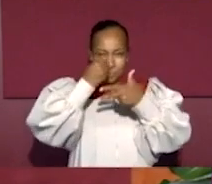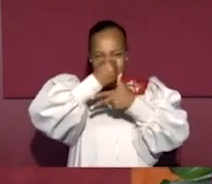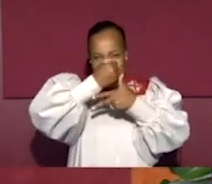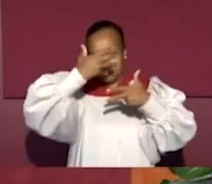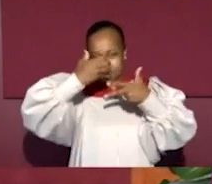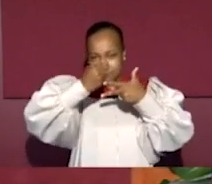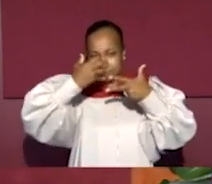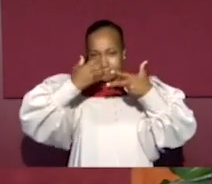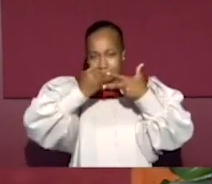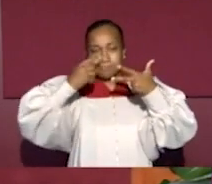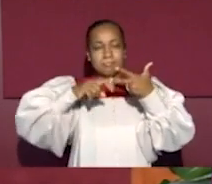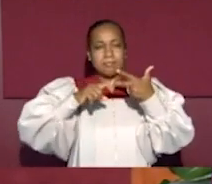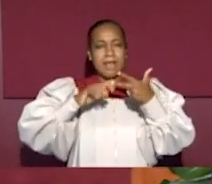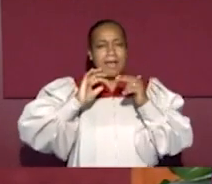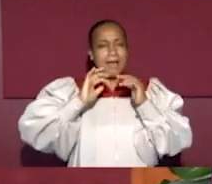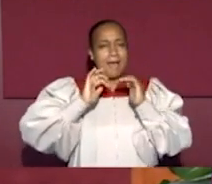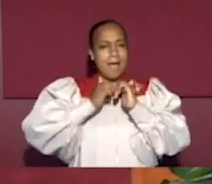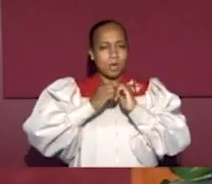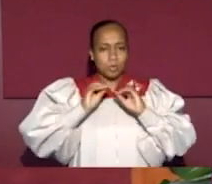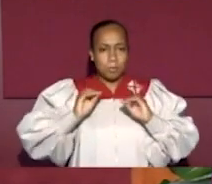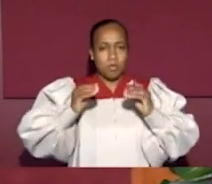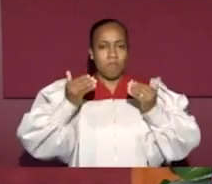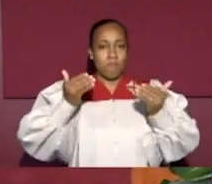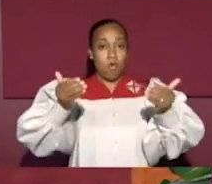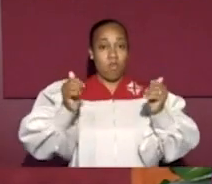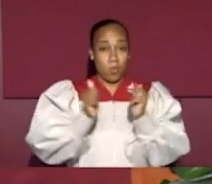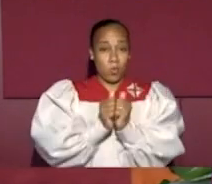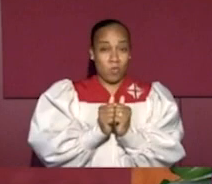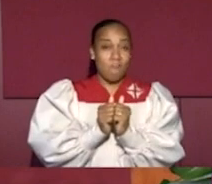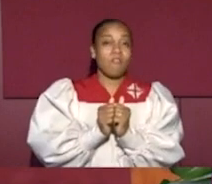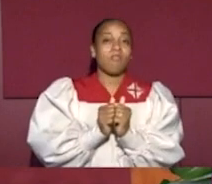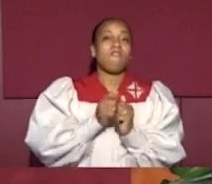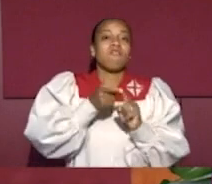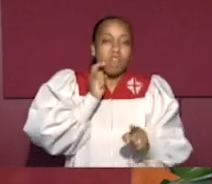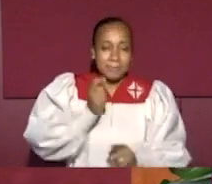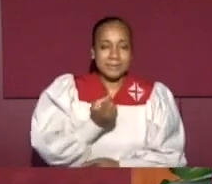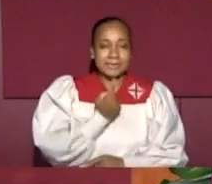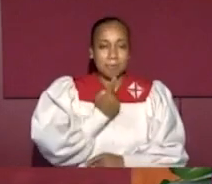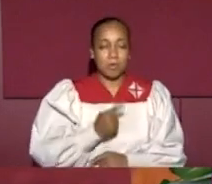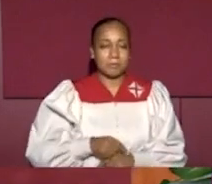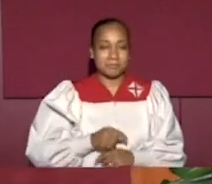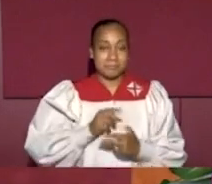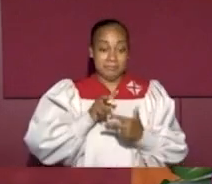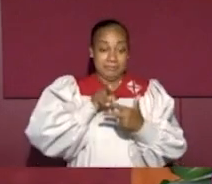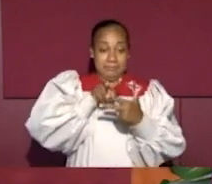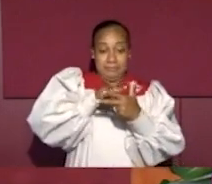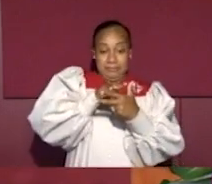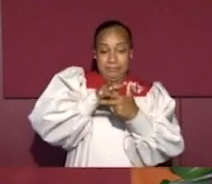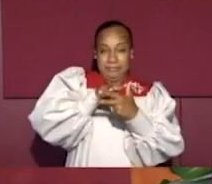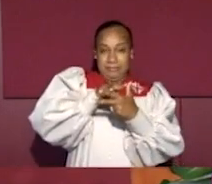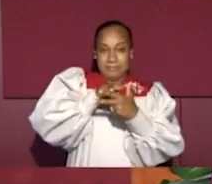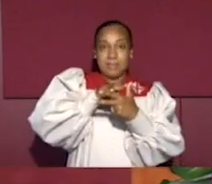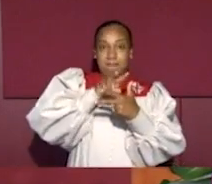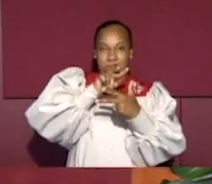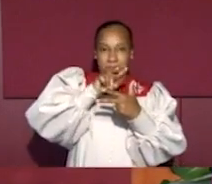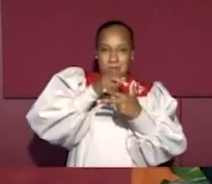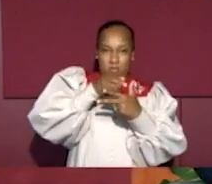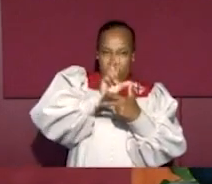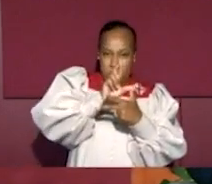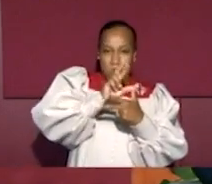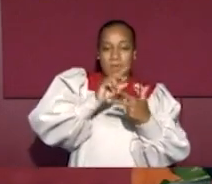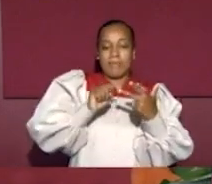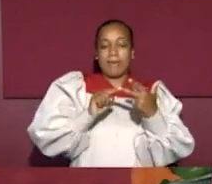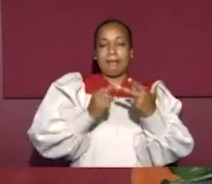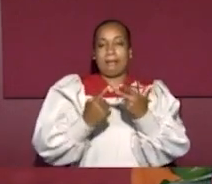order to move forward from disappointment. Let's go back through the first 2 and then we'll talk about the third. We said, first of